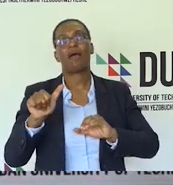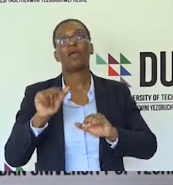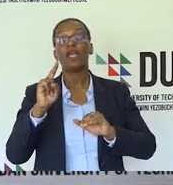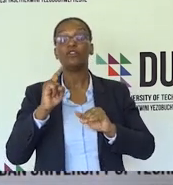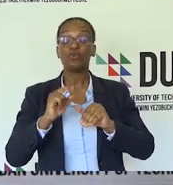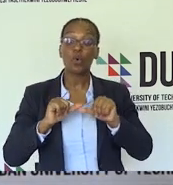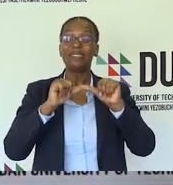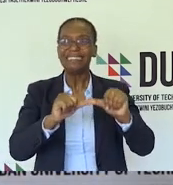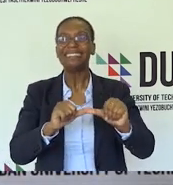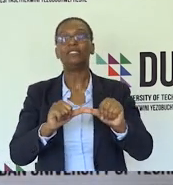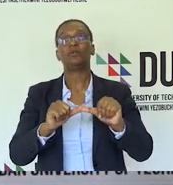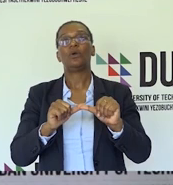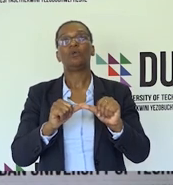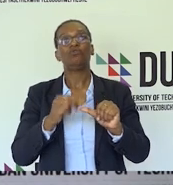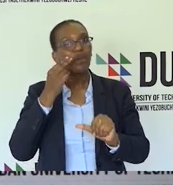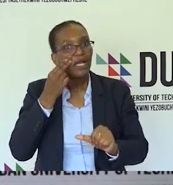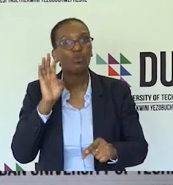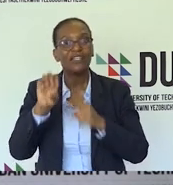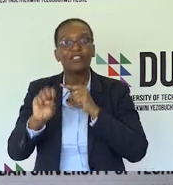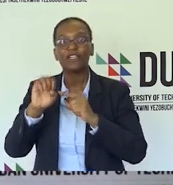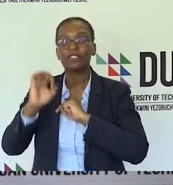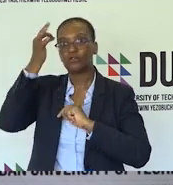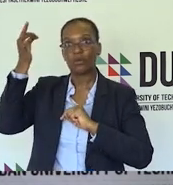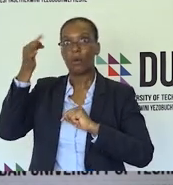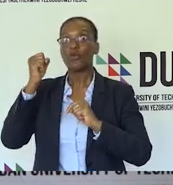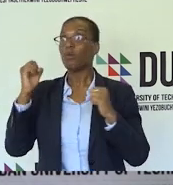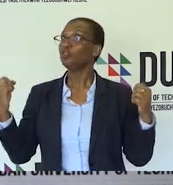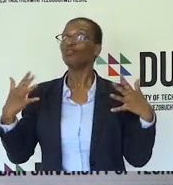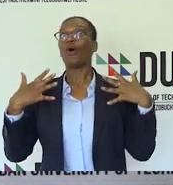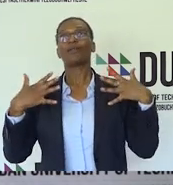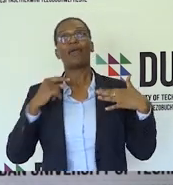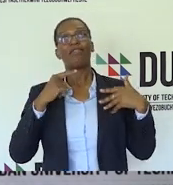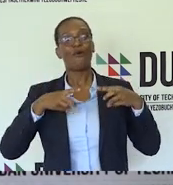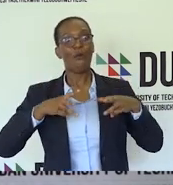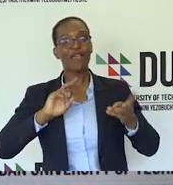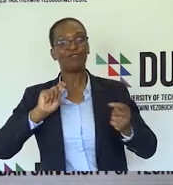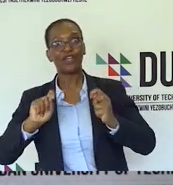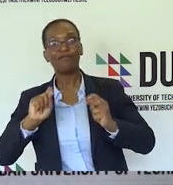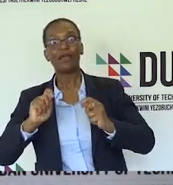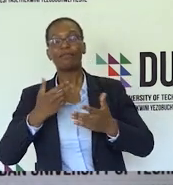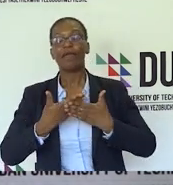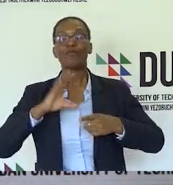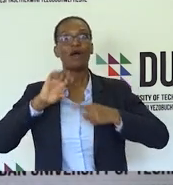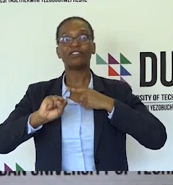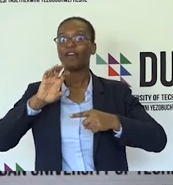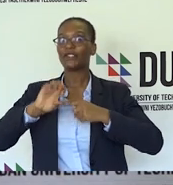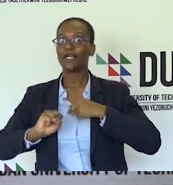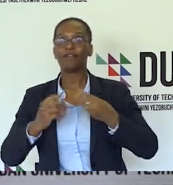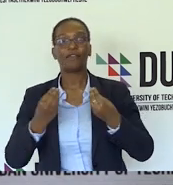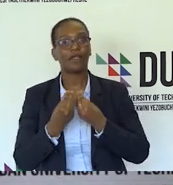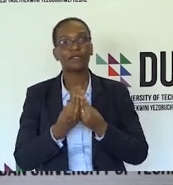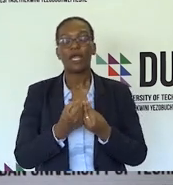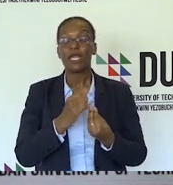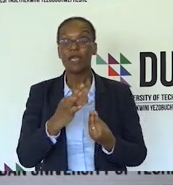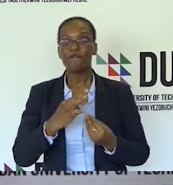your dreams. Be consistent. You'll be surprised at the remarkable results you'll achieve once you